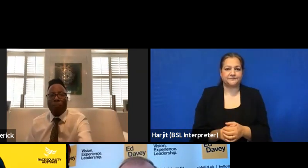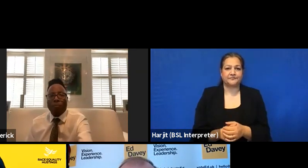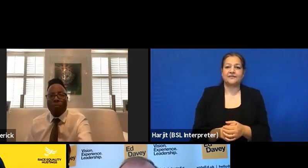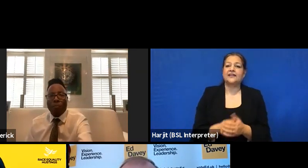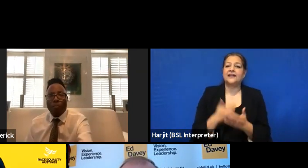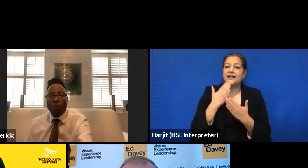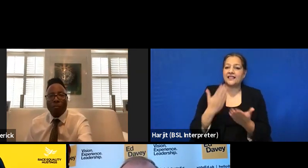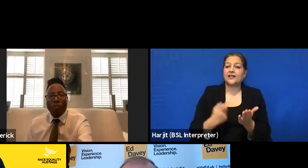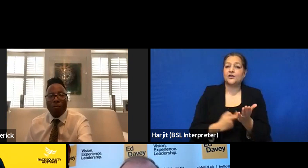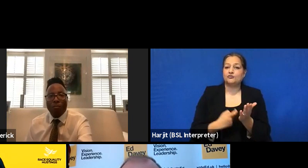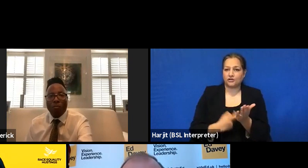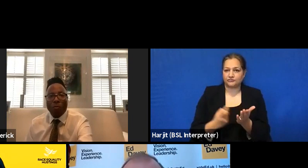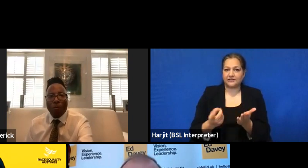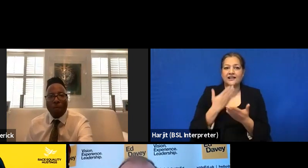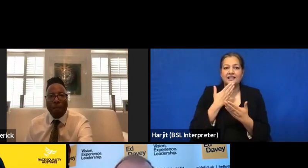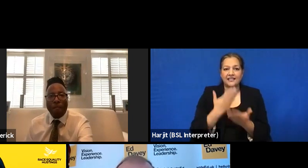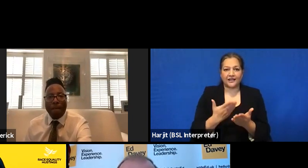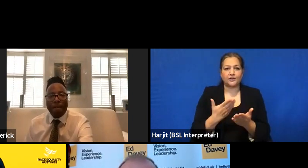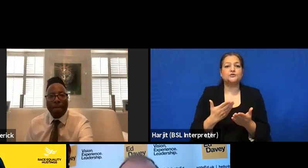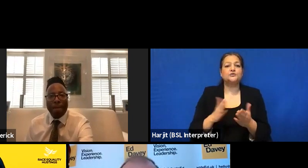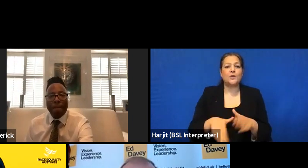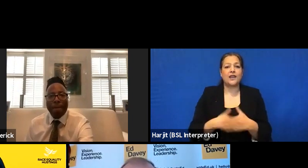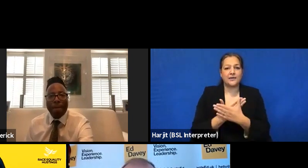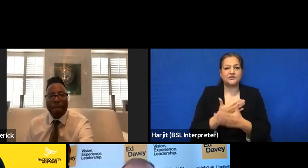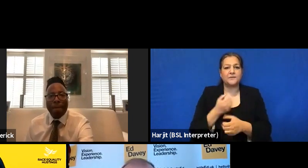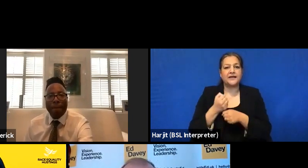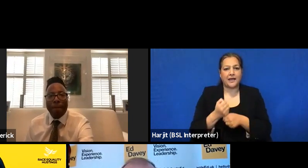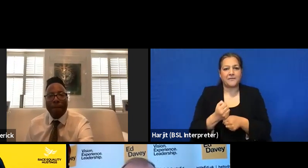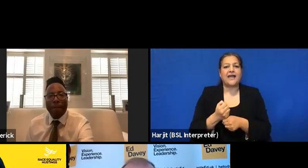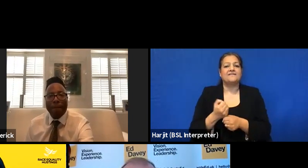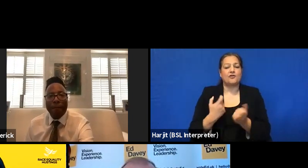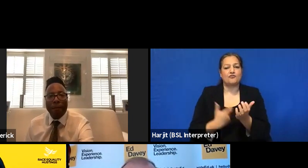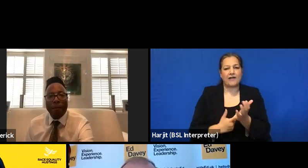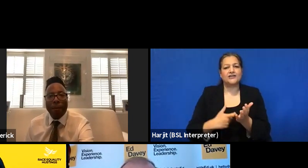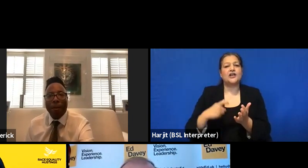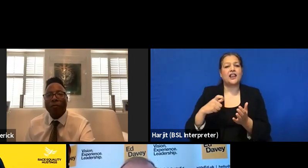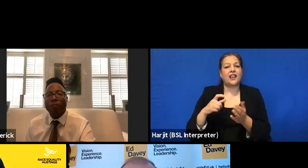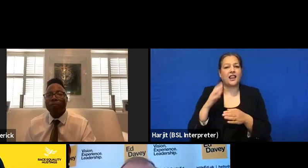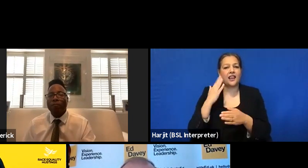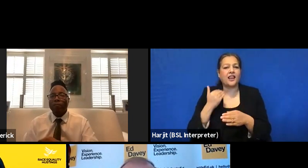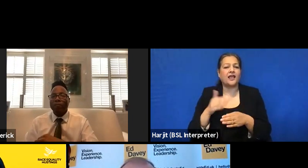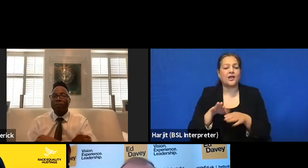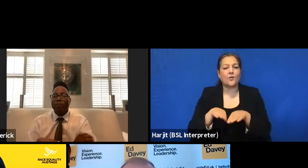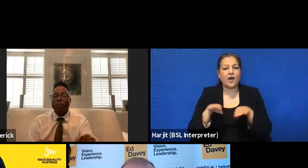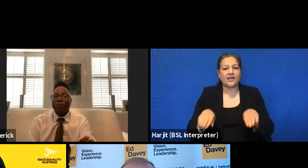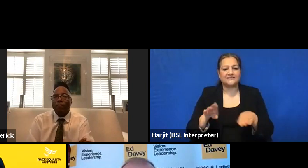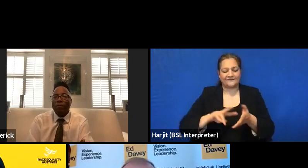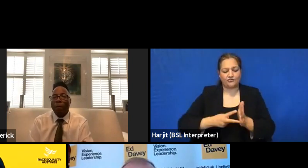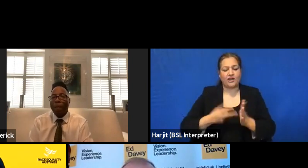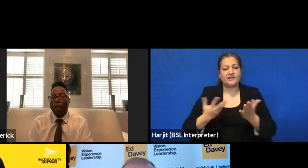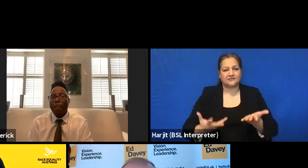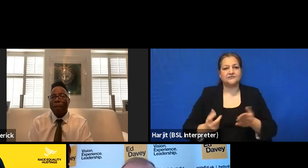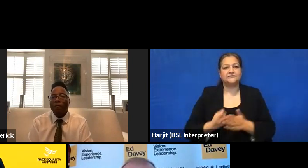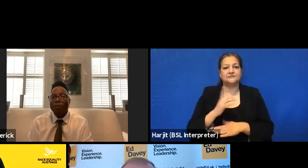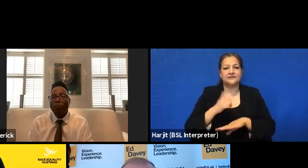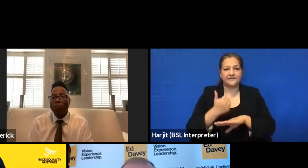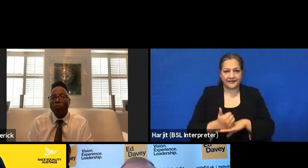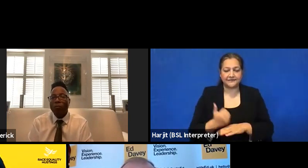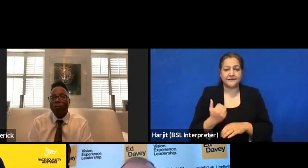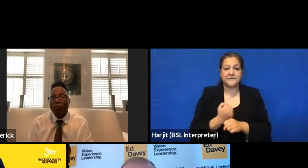Thank you, Roderick, and thanks to the Liberal Democrat Campaign for Racial Equality for organising tonight's event and making sure that